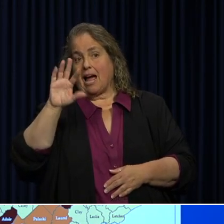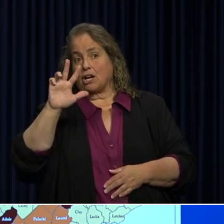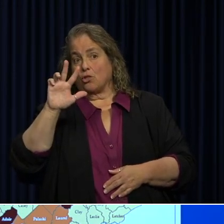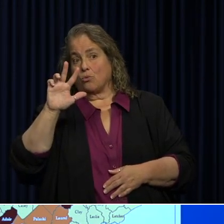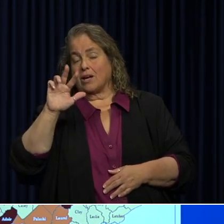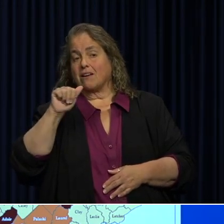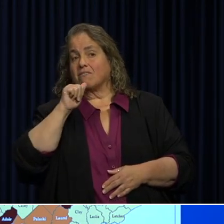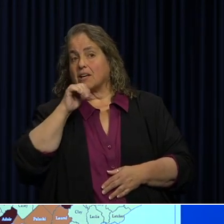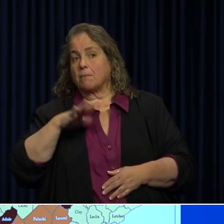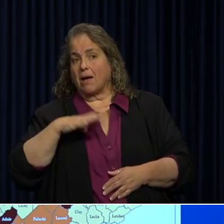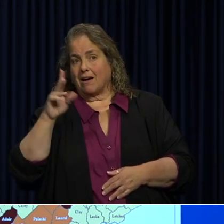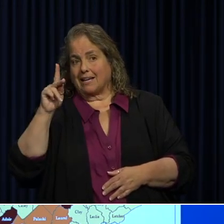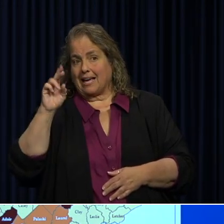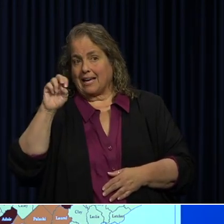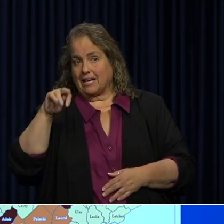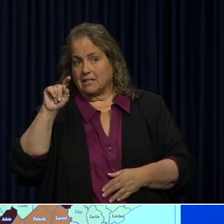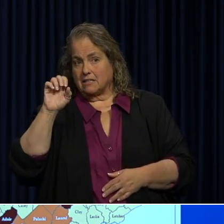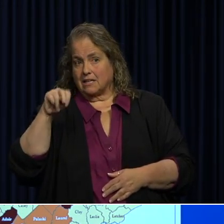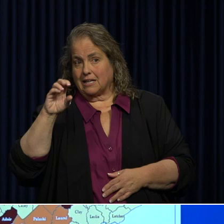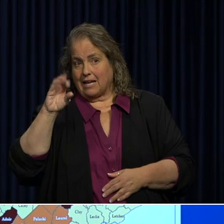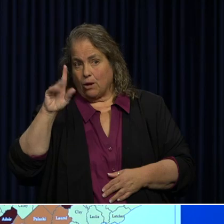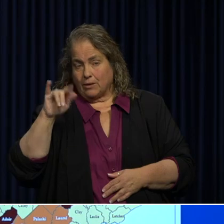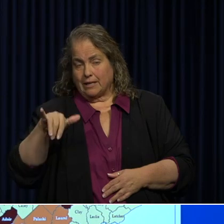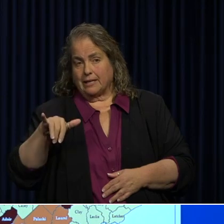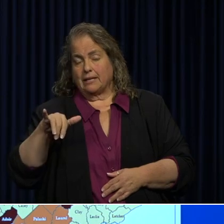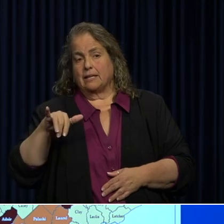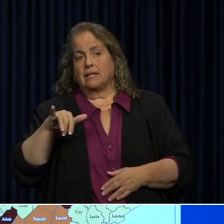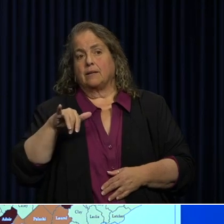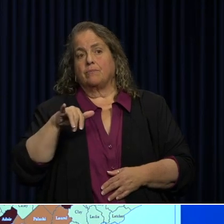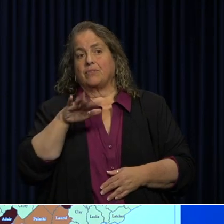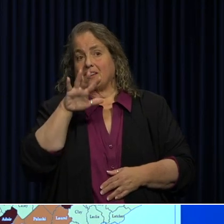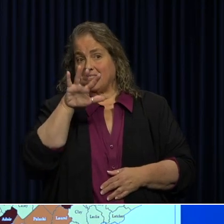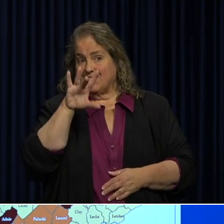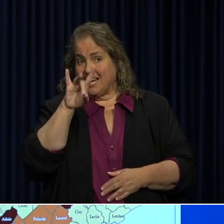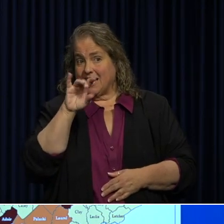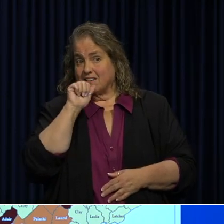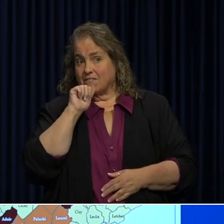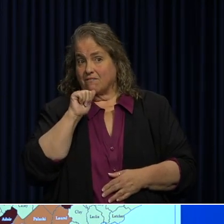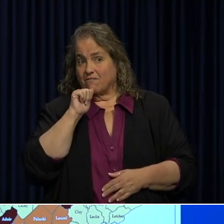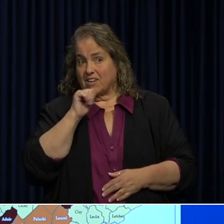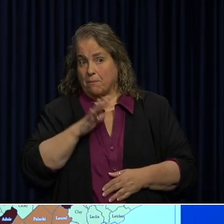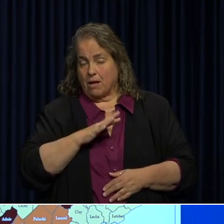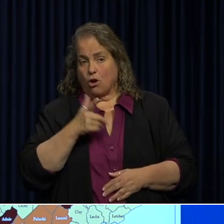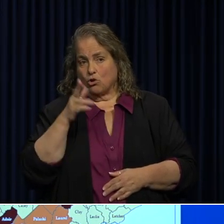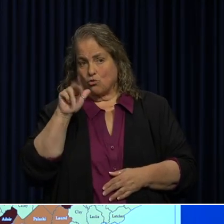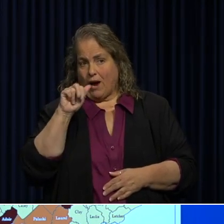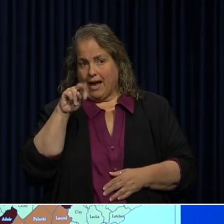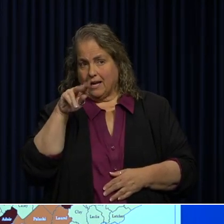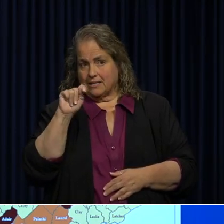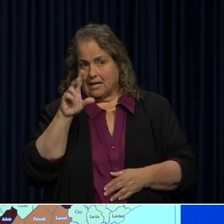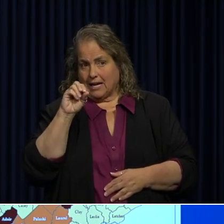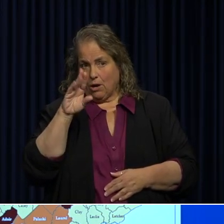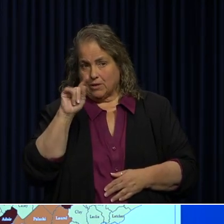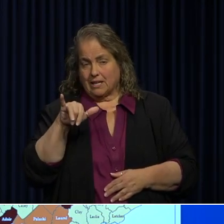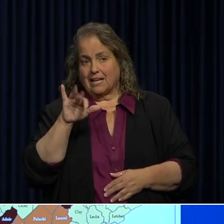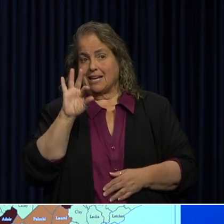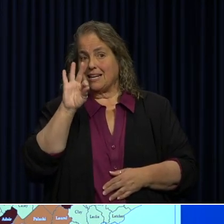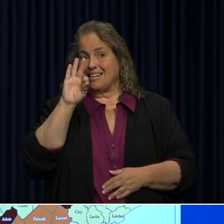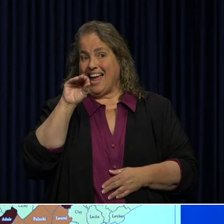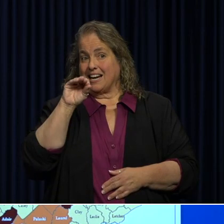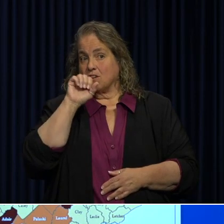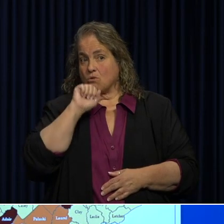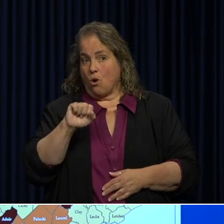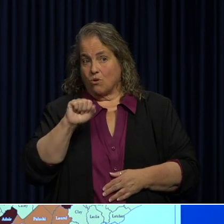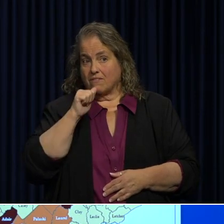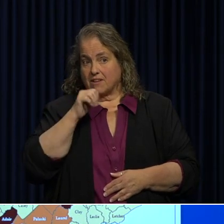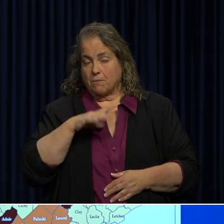93-year-old female in Kenton County, a 58-year-old female in Grant County, a 90-year-old female